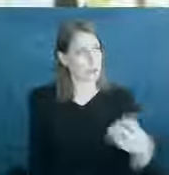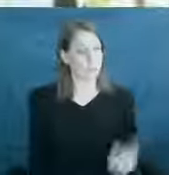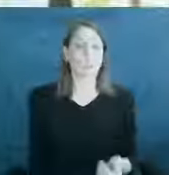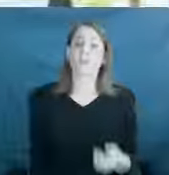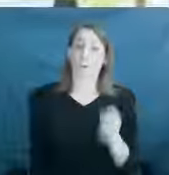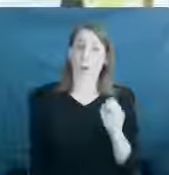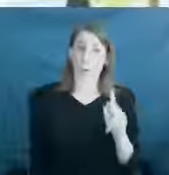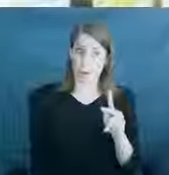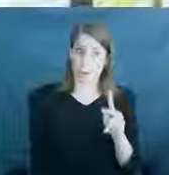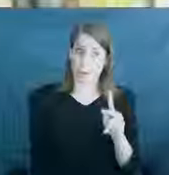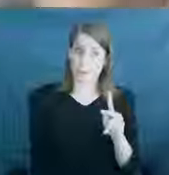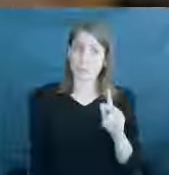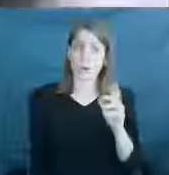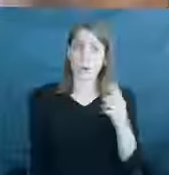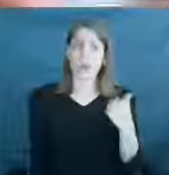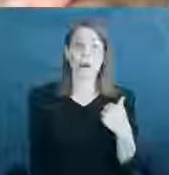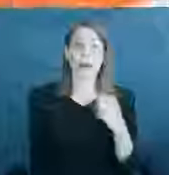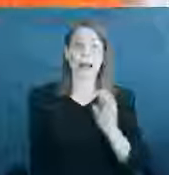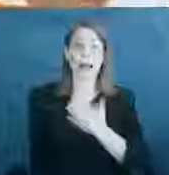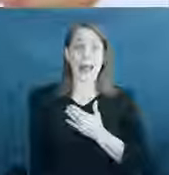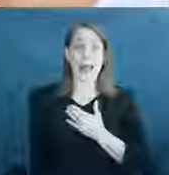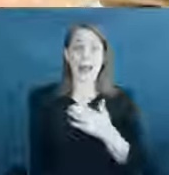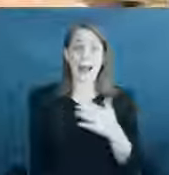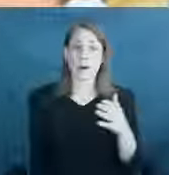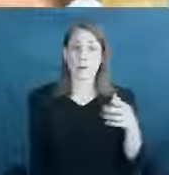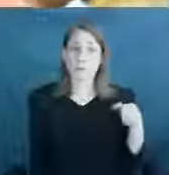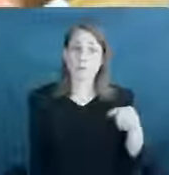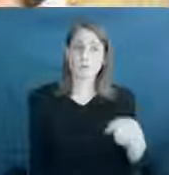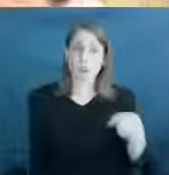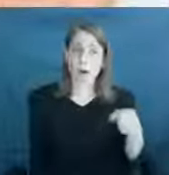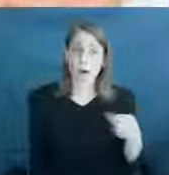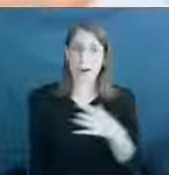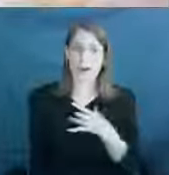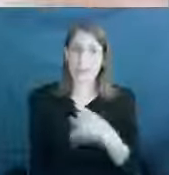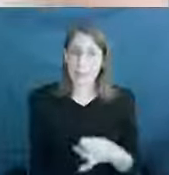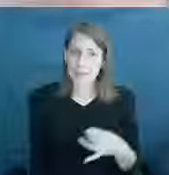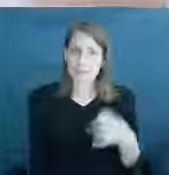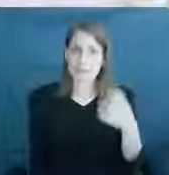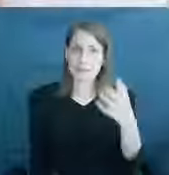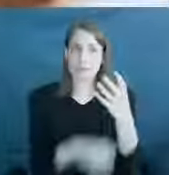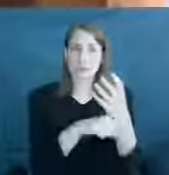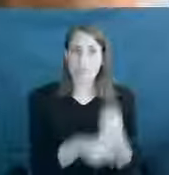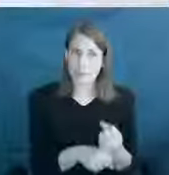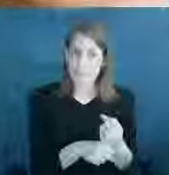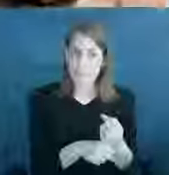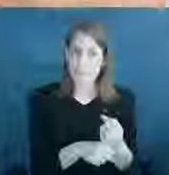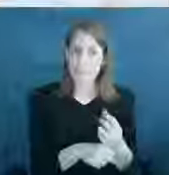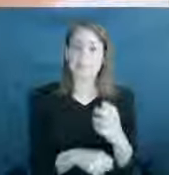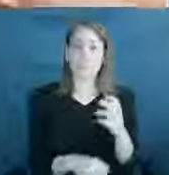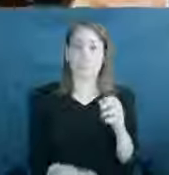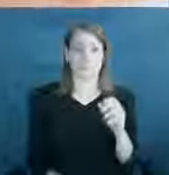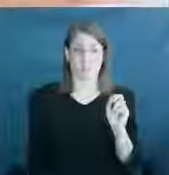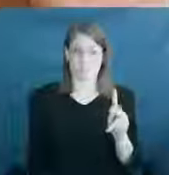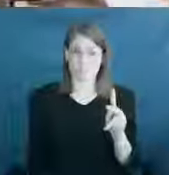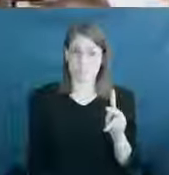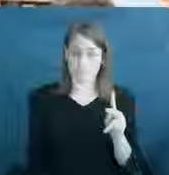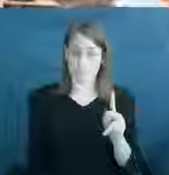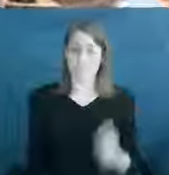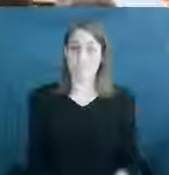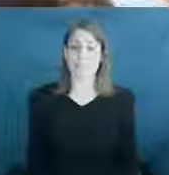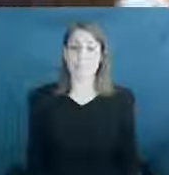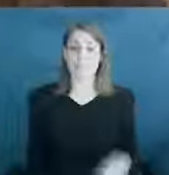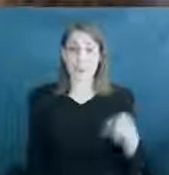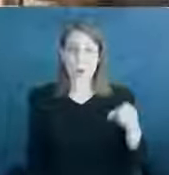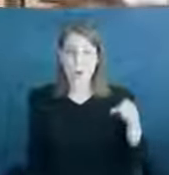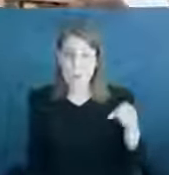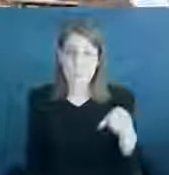was things that were falling down. Okay, we're going to pretend that our saw likes gravity, so it's going to go straight down and not across. So it's push,